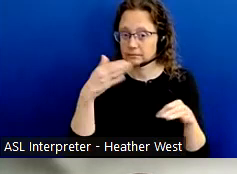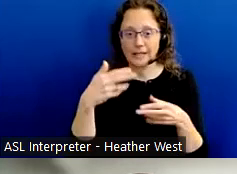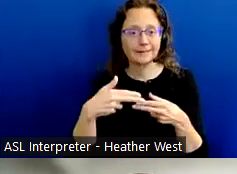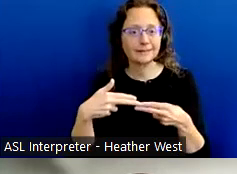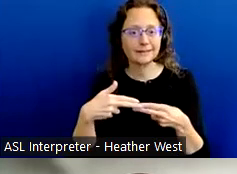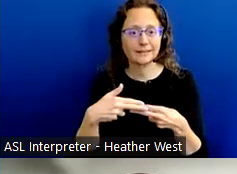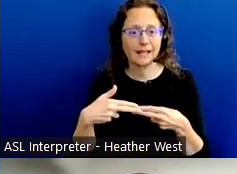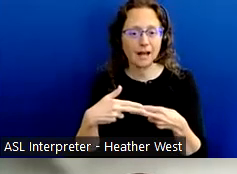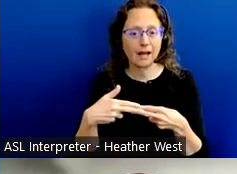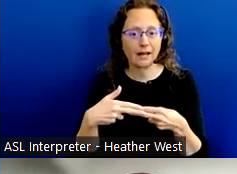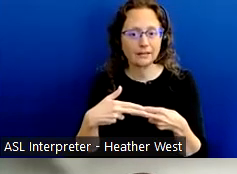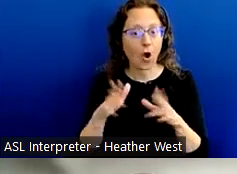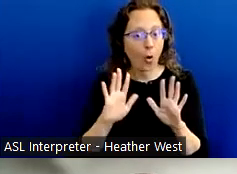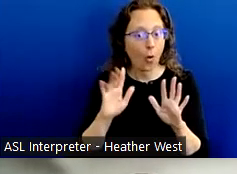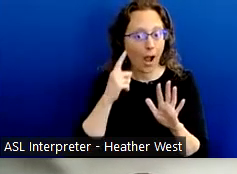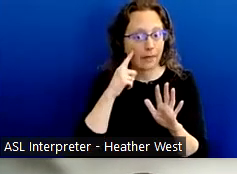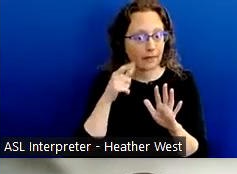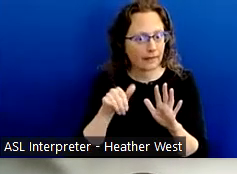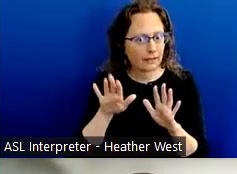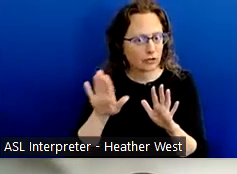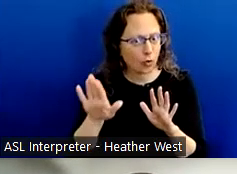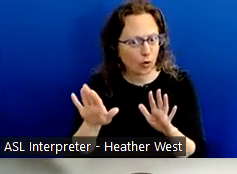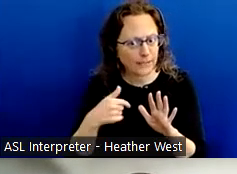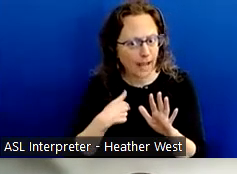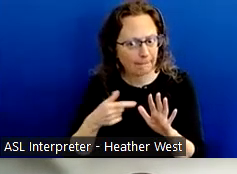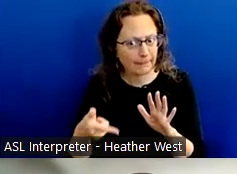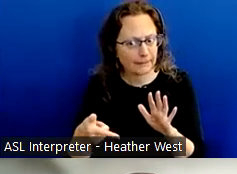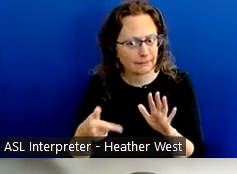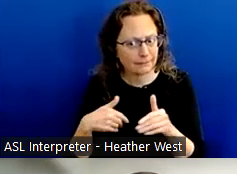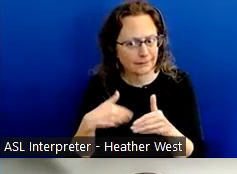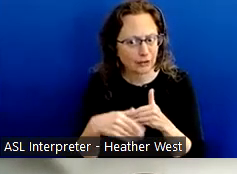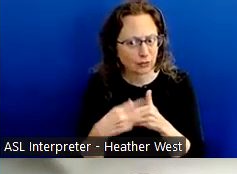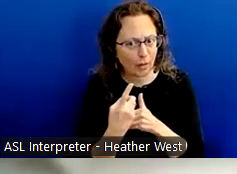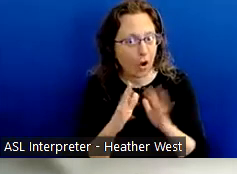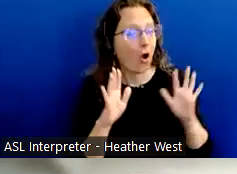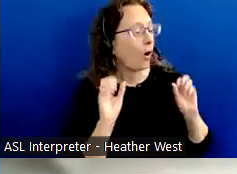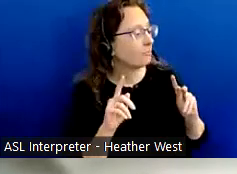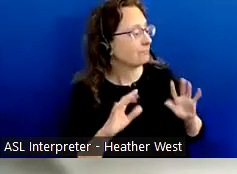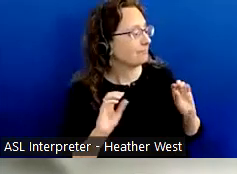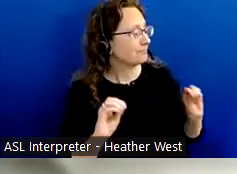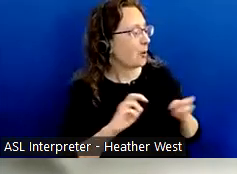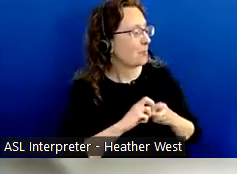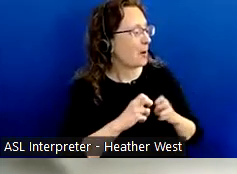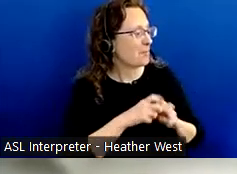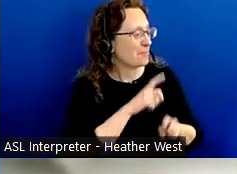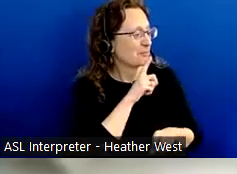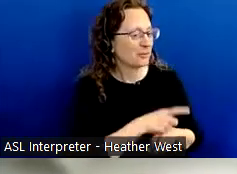I think this one is yours, Hannah. I will do the one after that. Oh, okay, no problem. Sure.